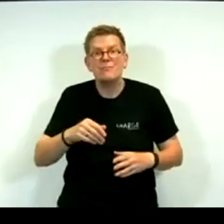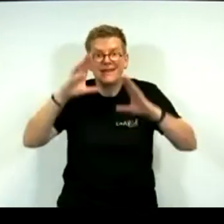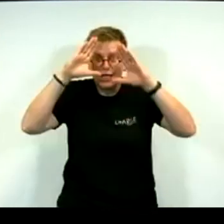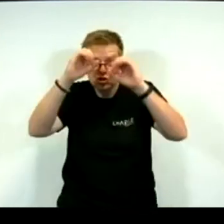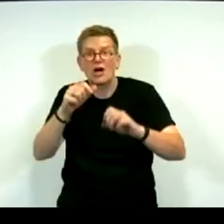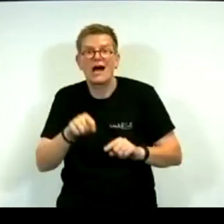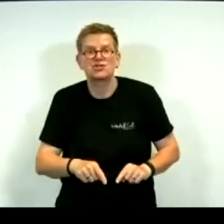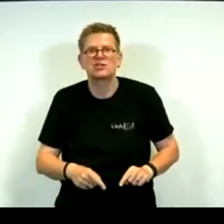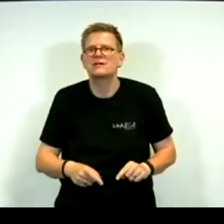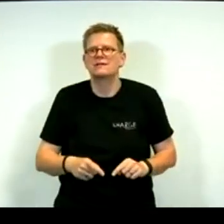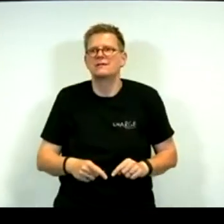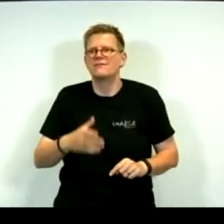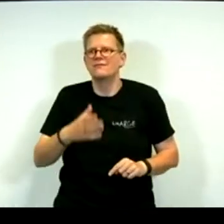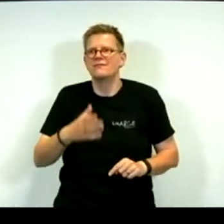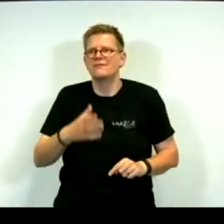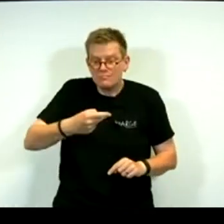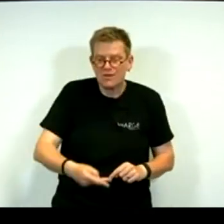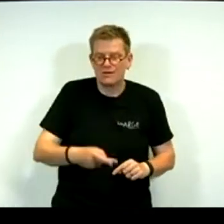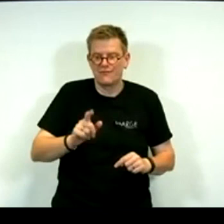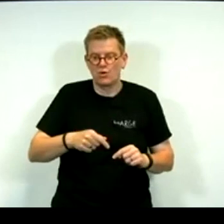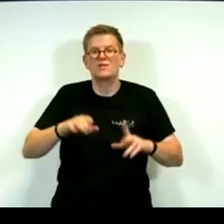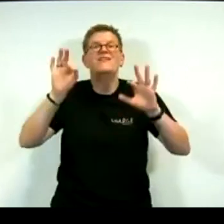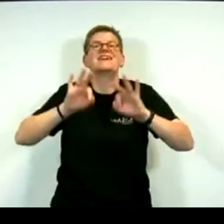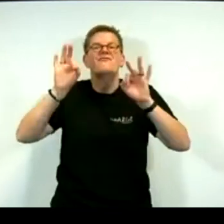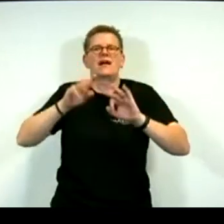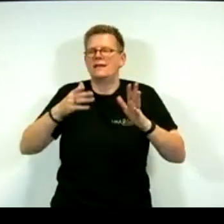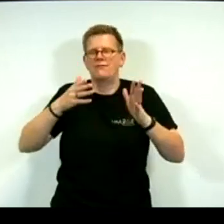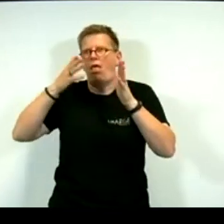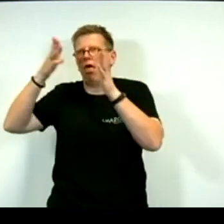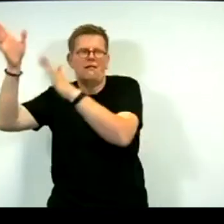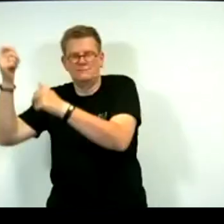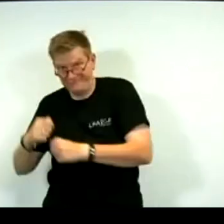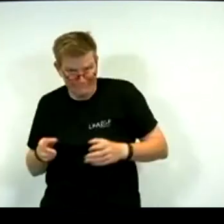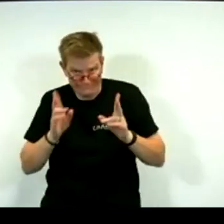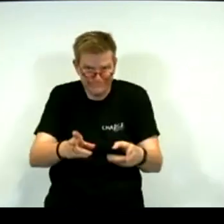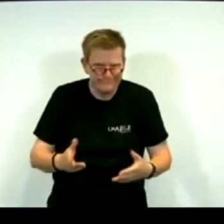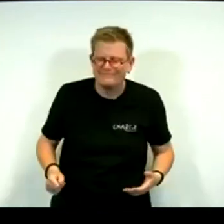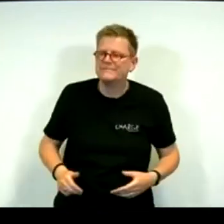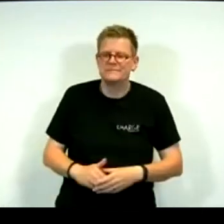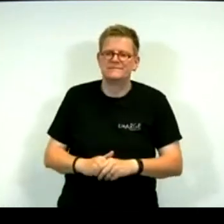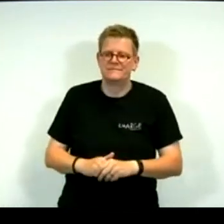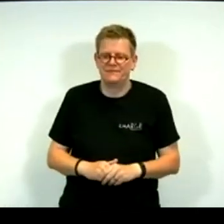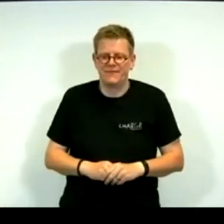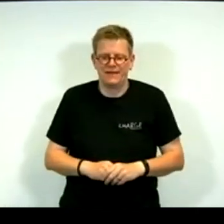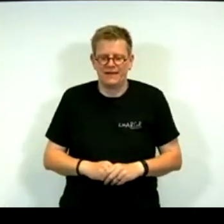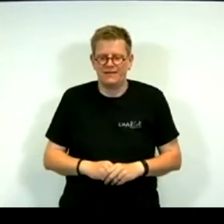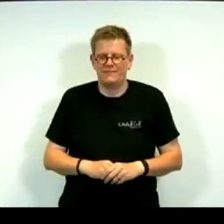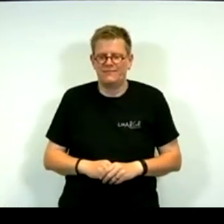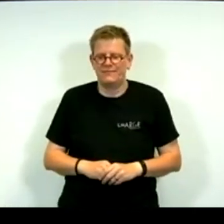I'm getting excited. Bad sign. Because I can talk now till it's your